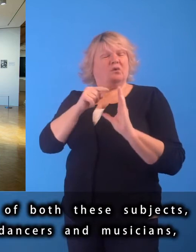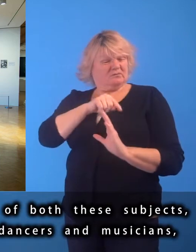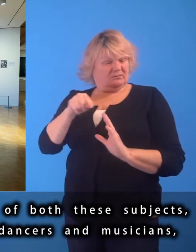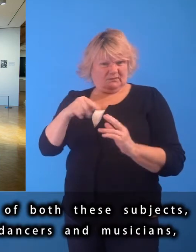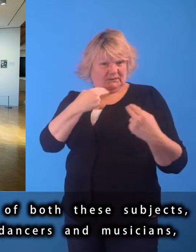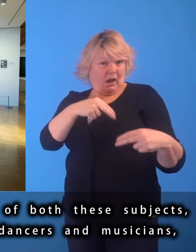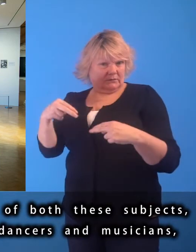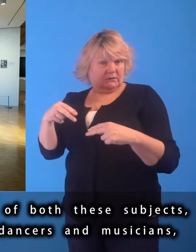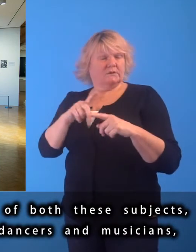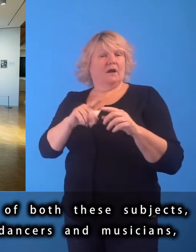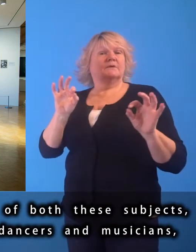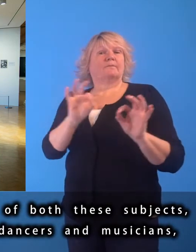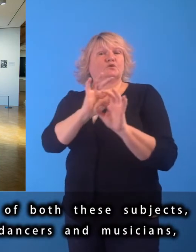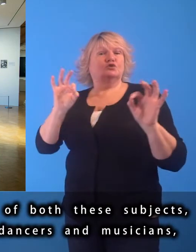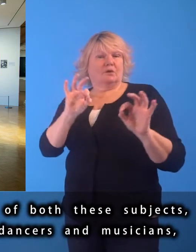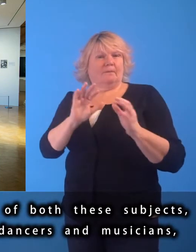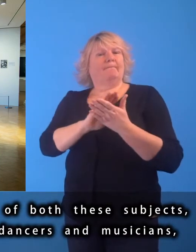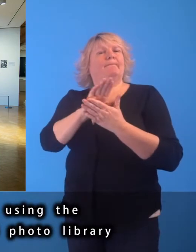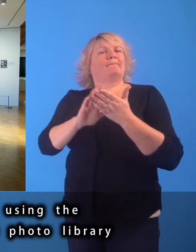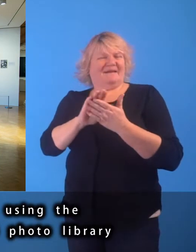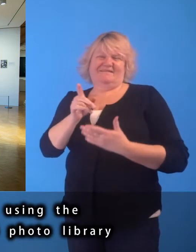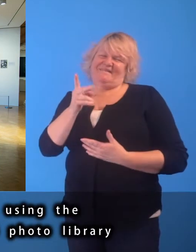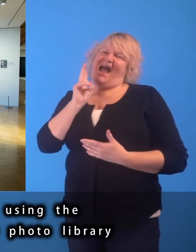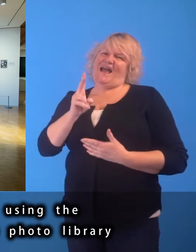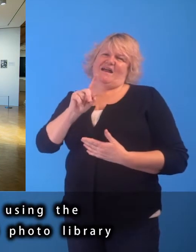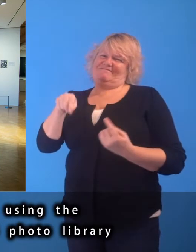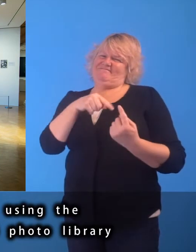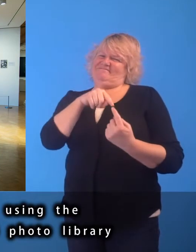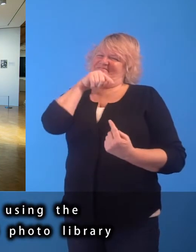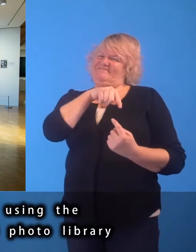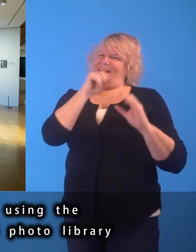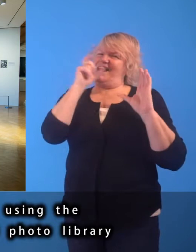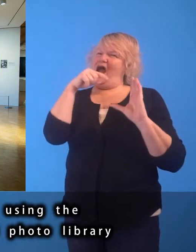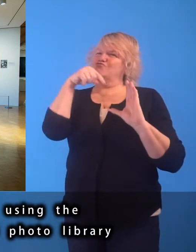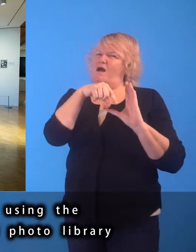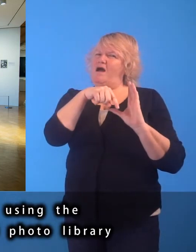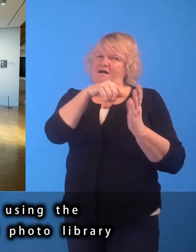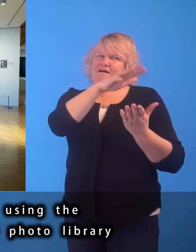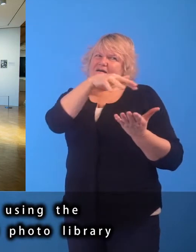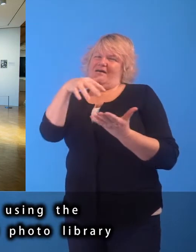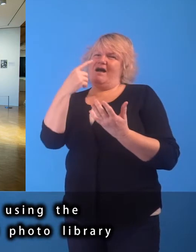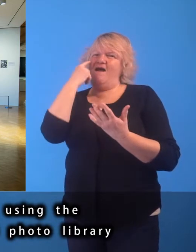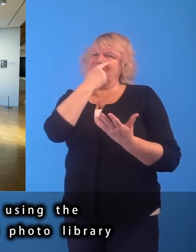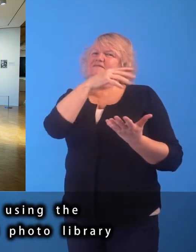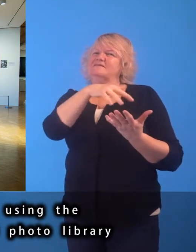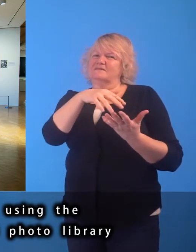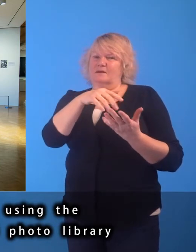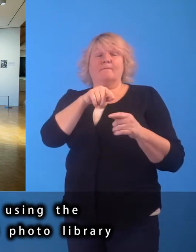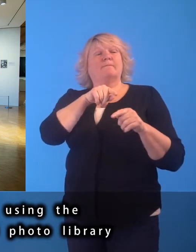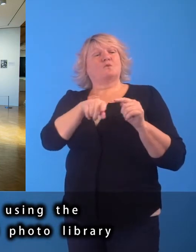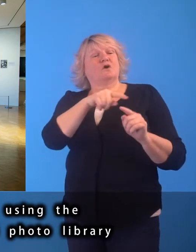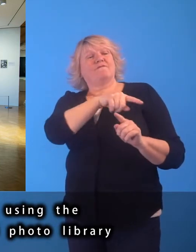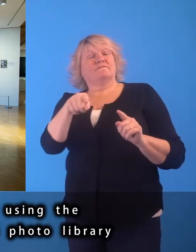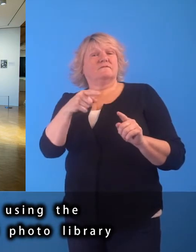of dancers and musicians, suggesting he was once again using the camera to